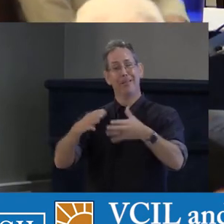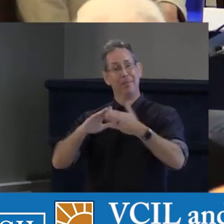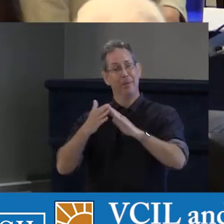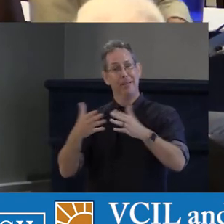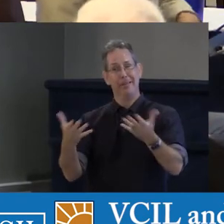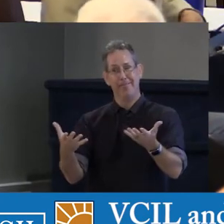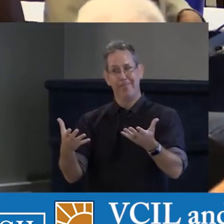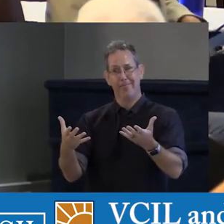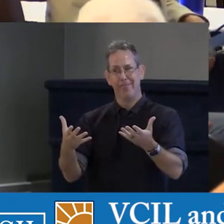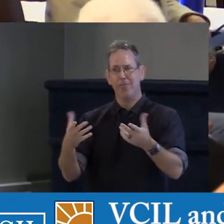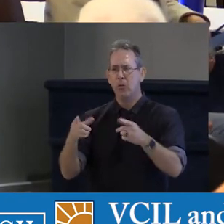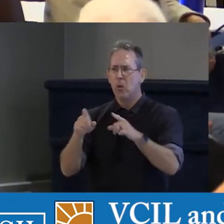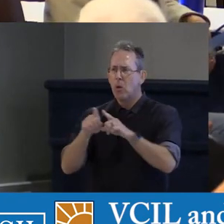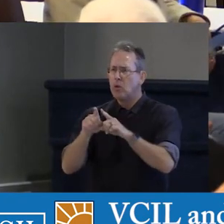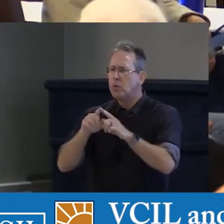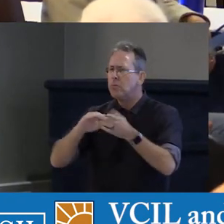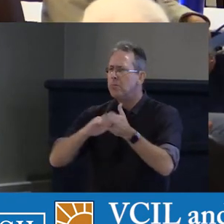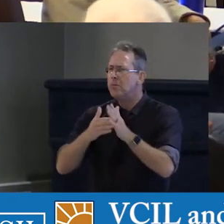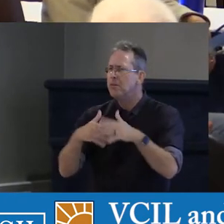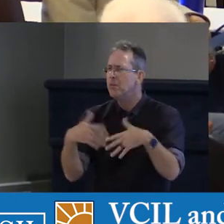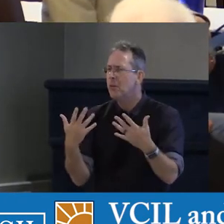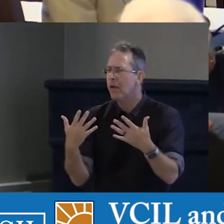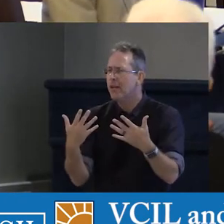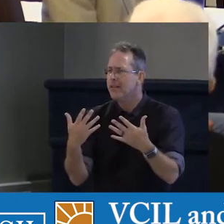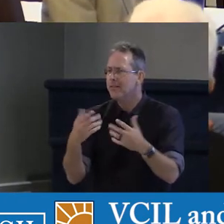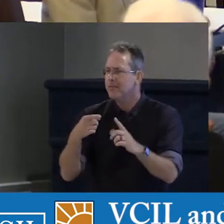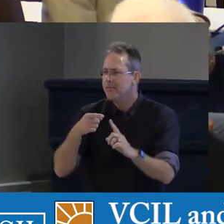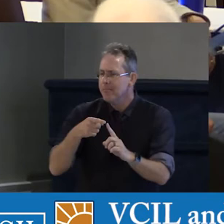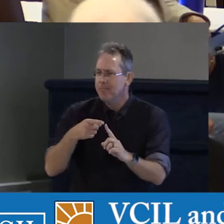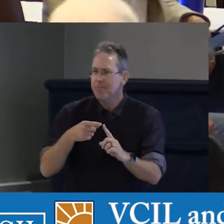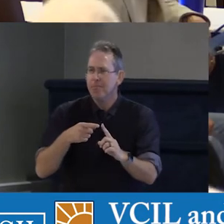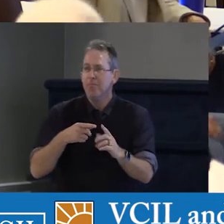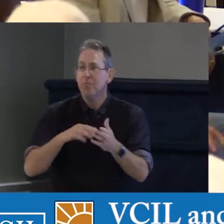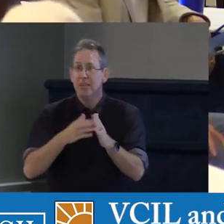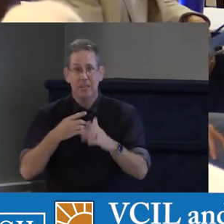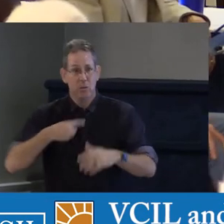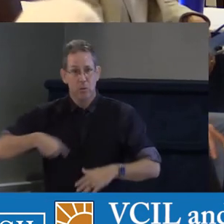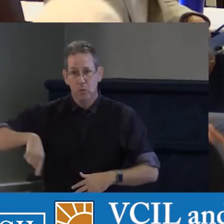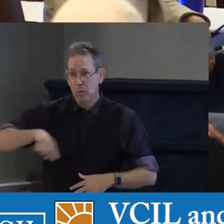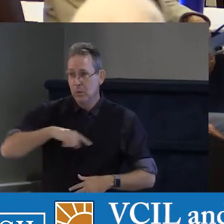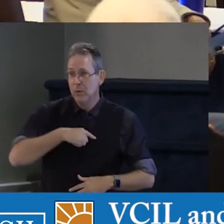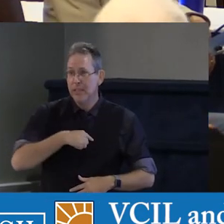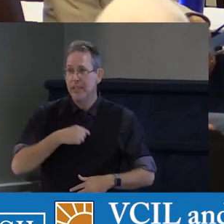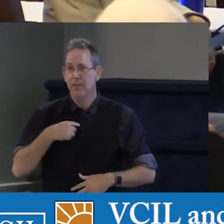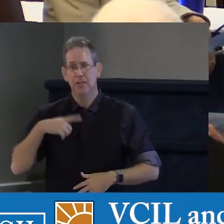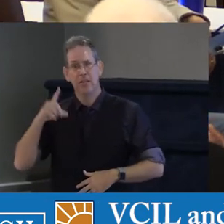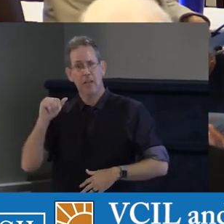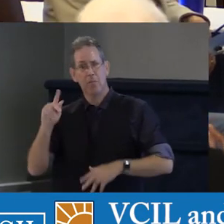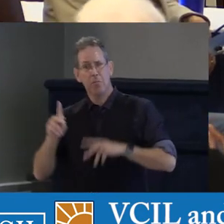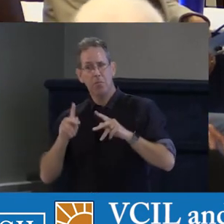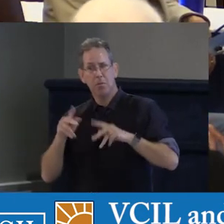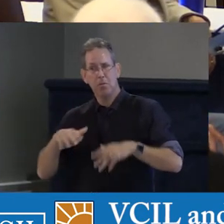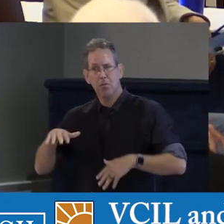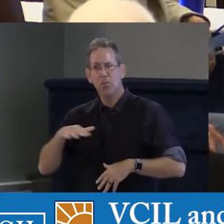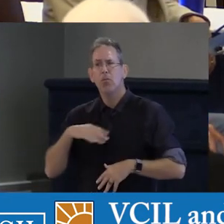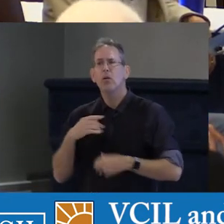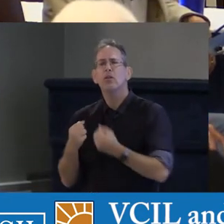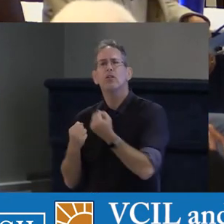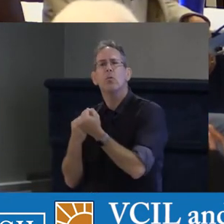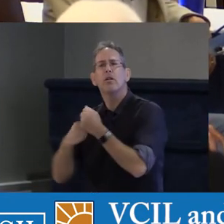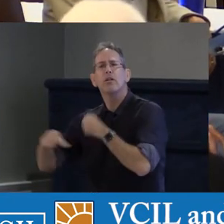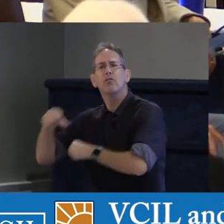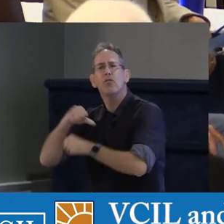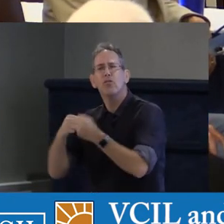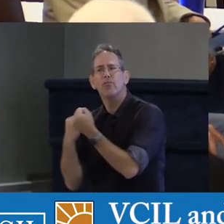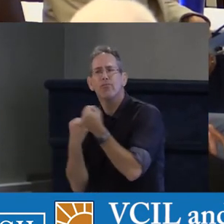in the way that we with disabilities are there for each other and help pull